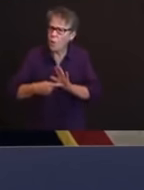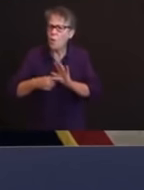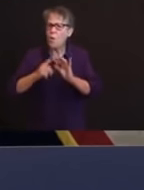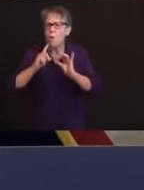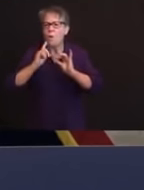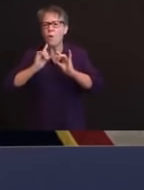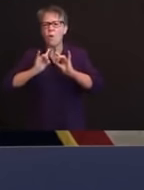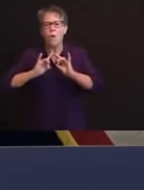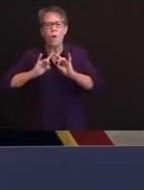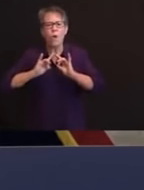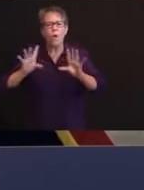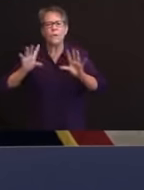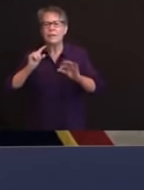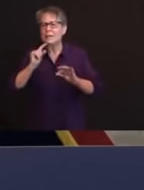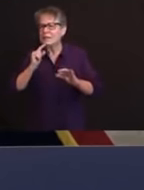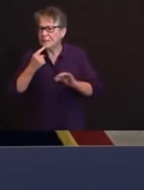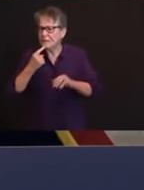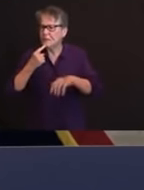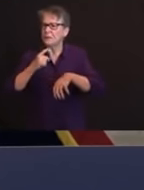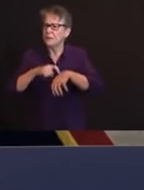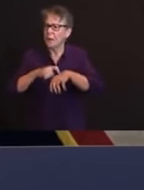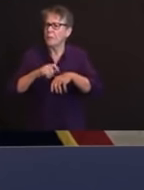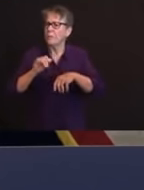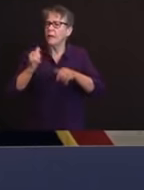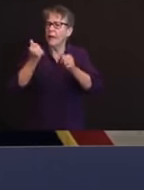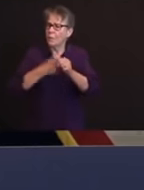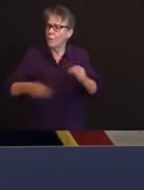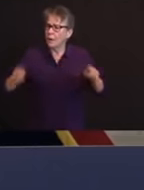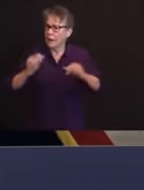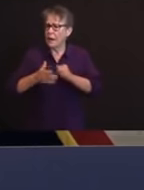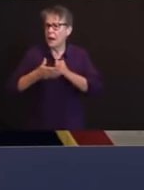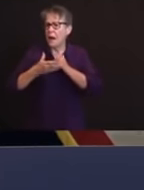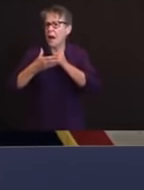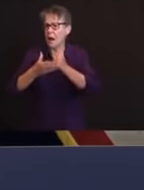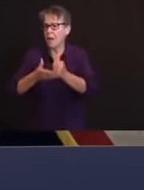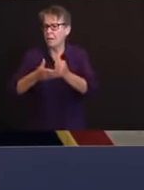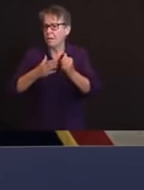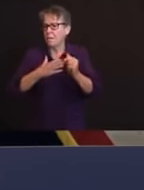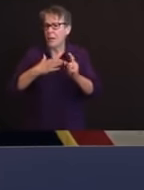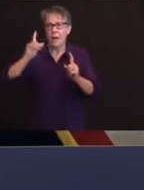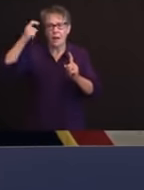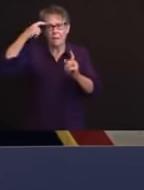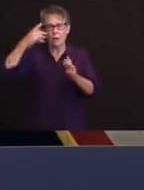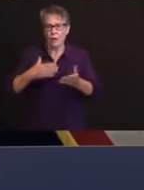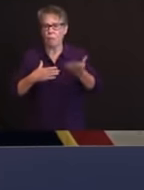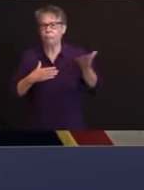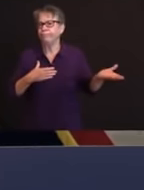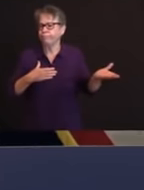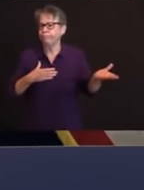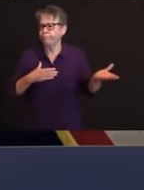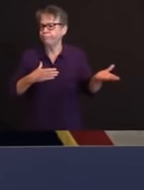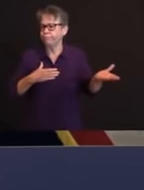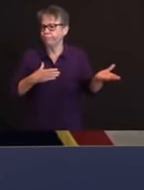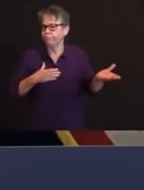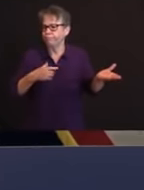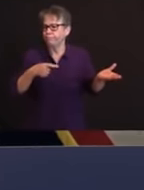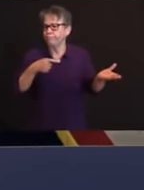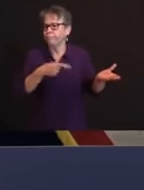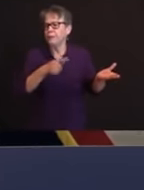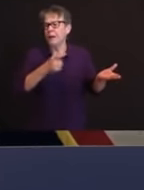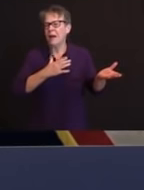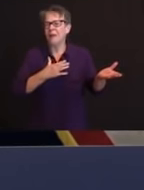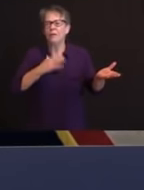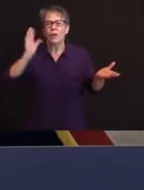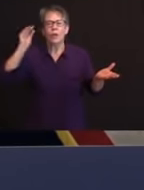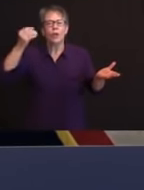an inextinguishable light. I want to thank my governor for his grace under difficult times, and how